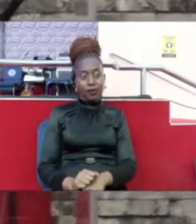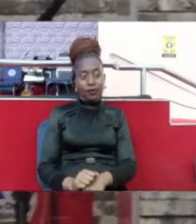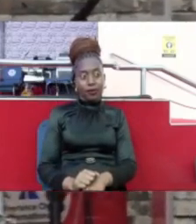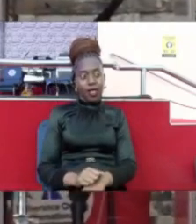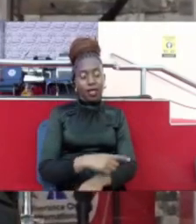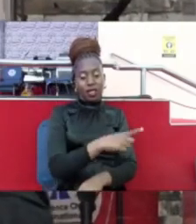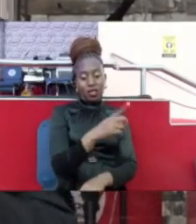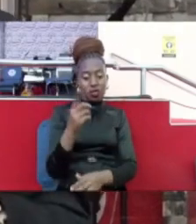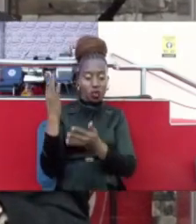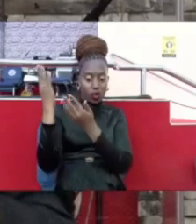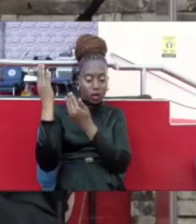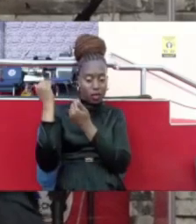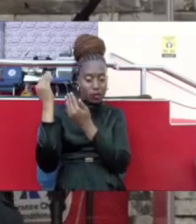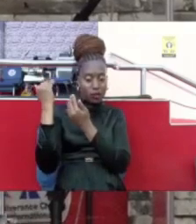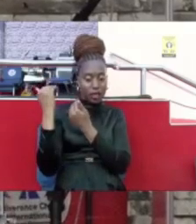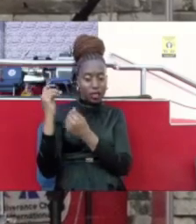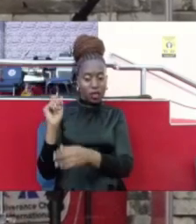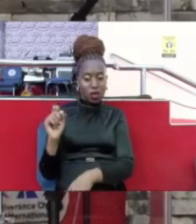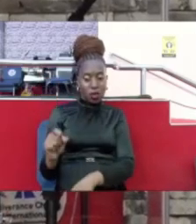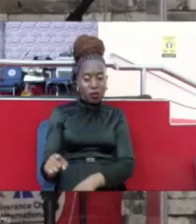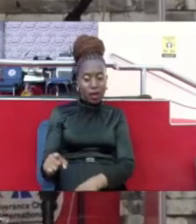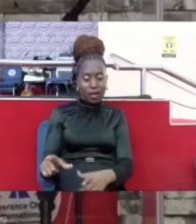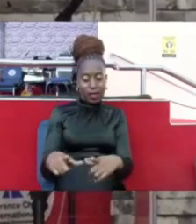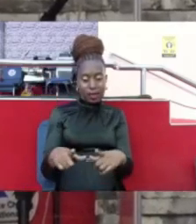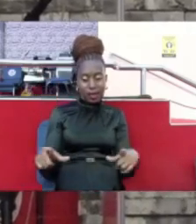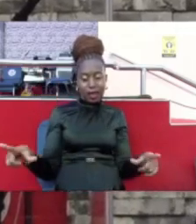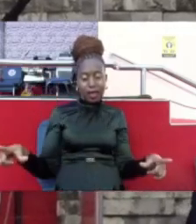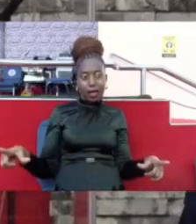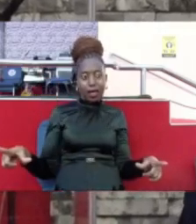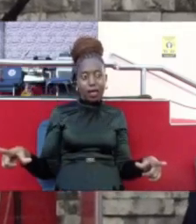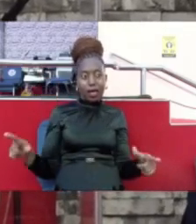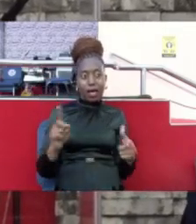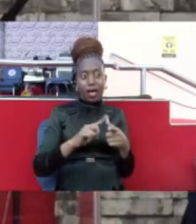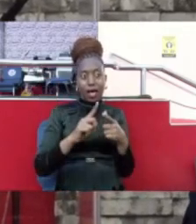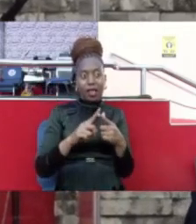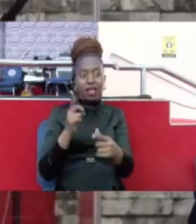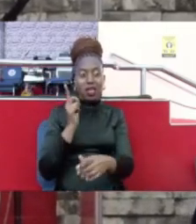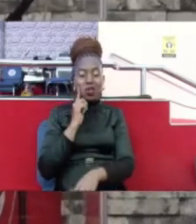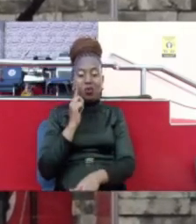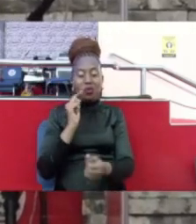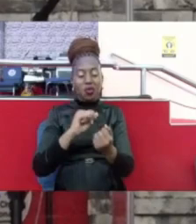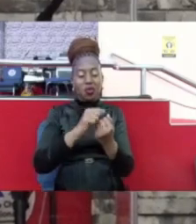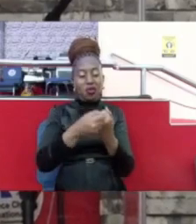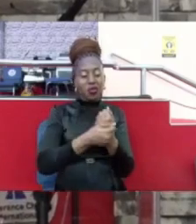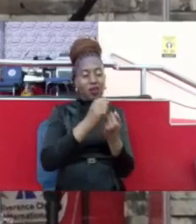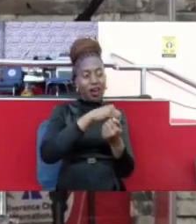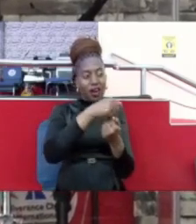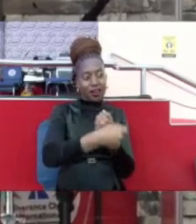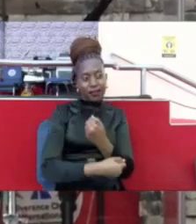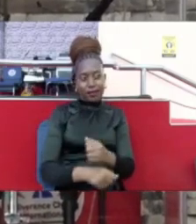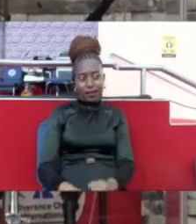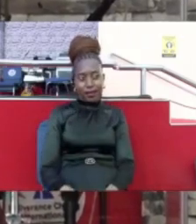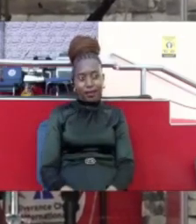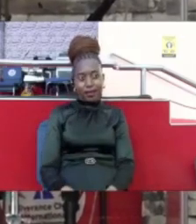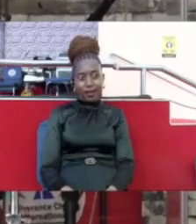ni kwamba huwa tunatarajia kwamba tapanda ile mbegu kwenye ardhi, and tomorrow it's going to give me everything I need. Na kesho itanipa